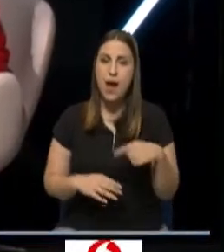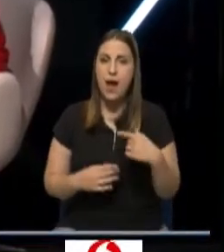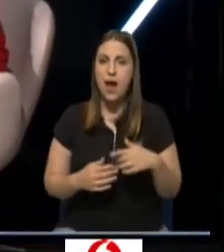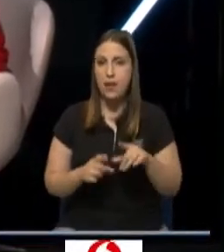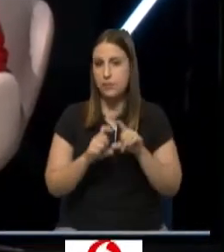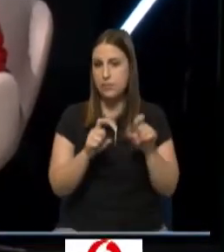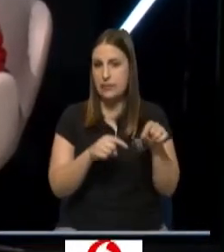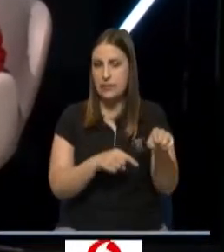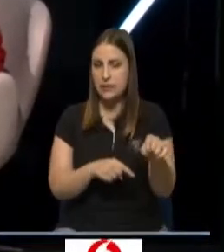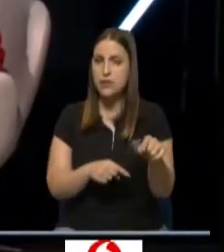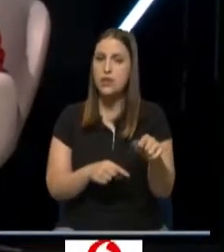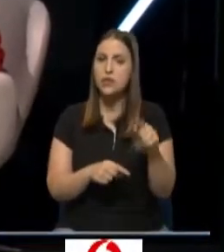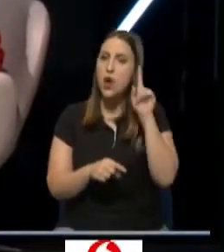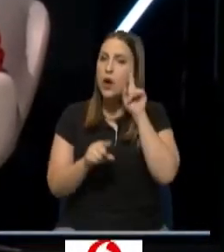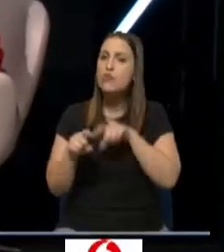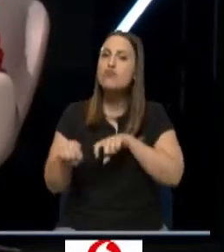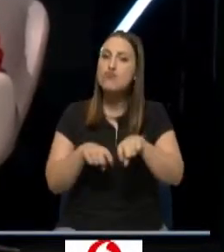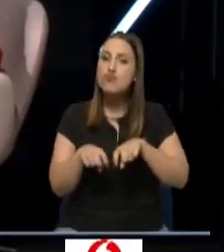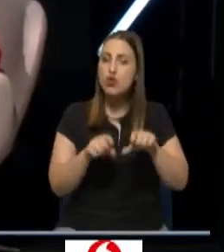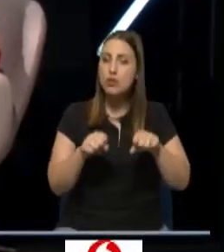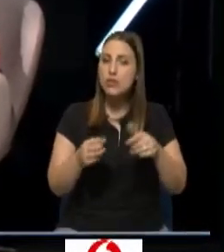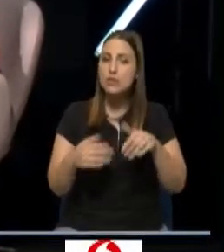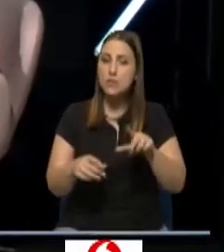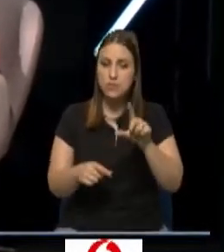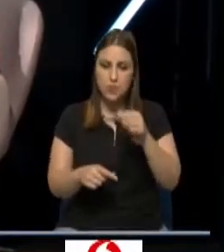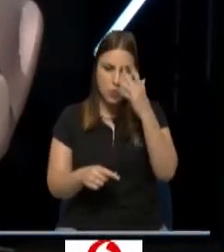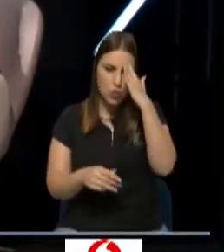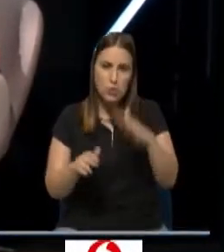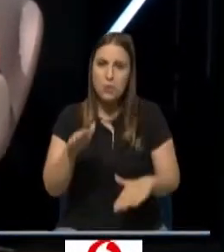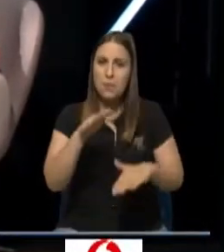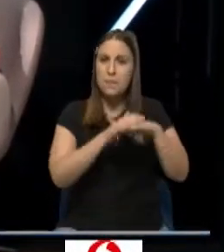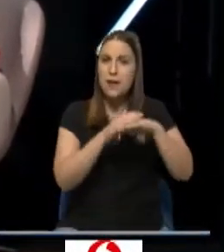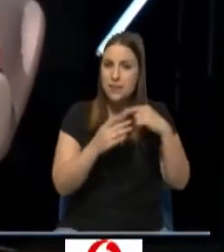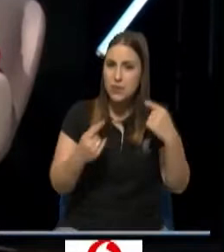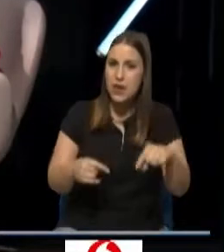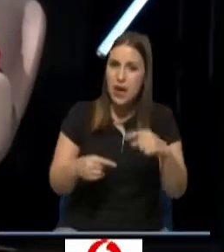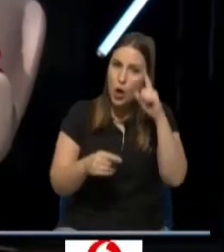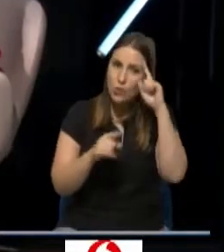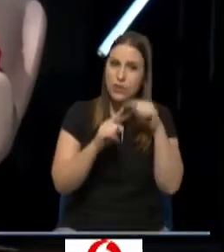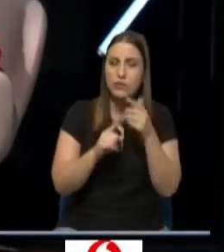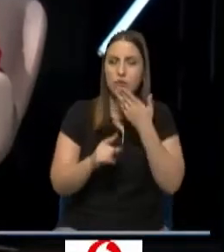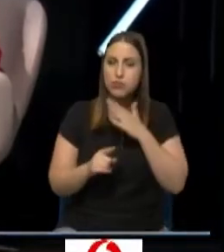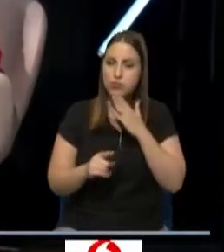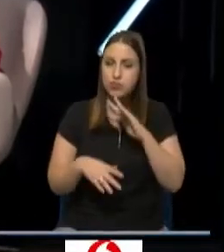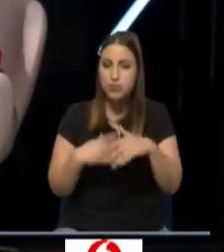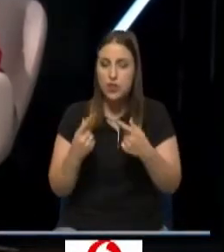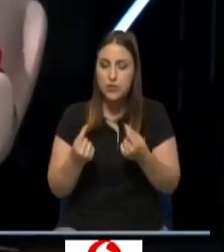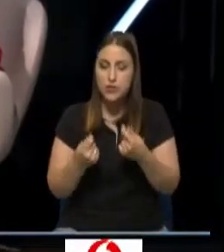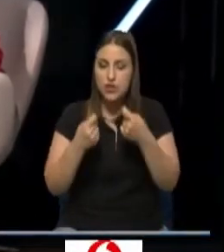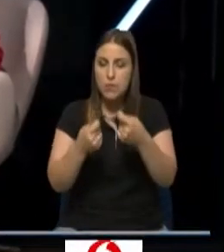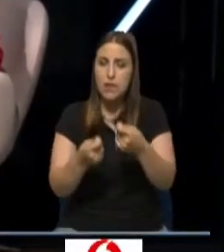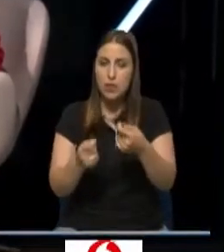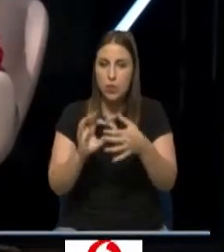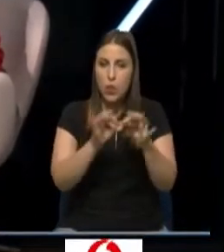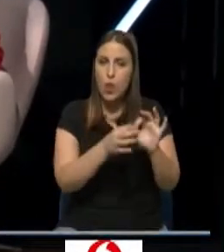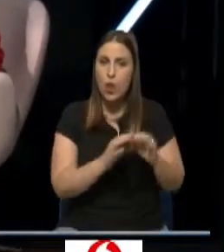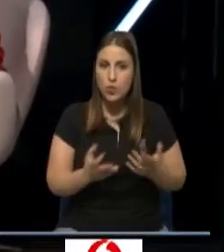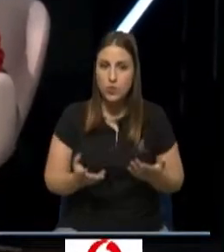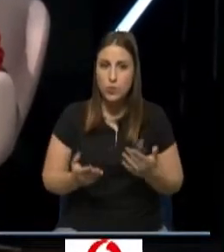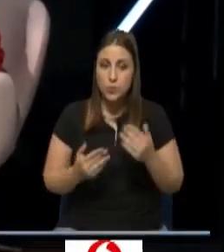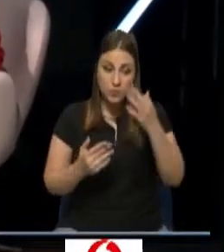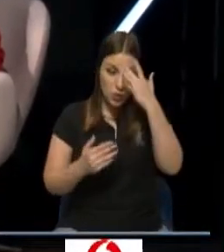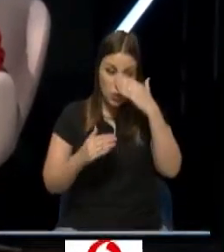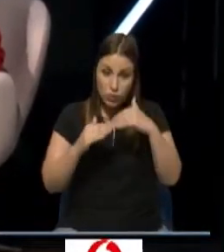of operators is not to guarantee a competition, but there's a maximum number of operators to guarantee sustainability and